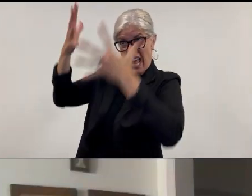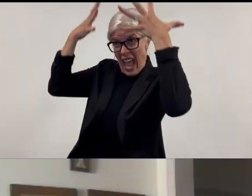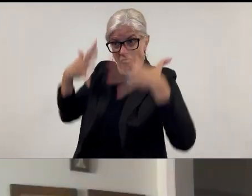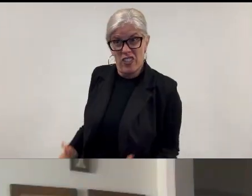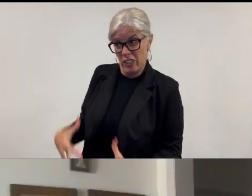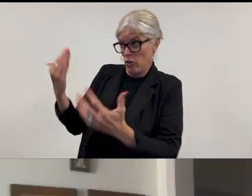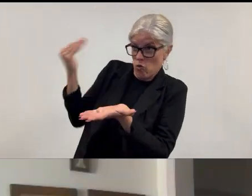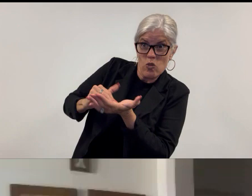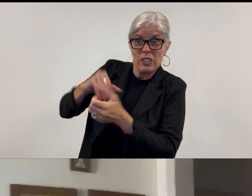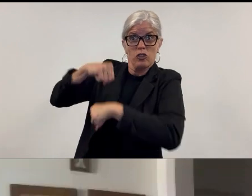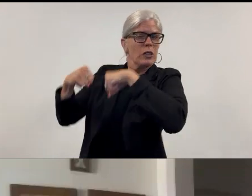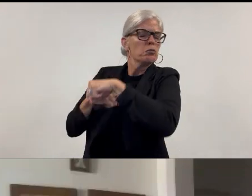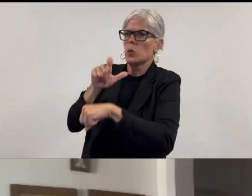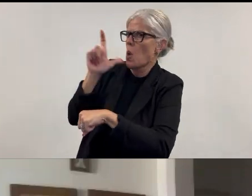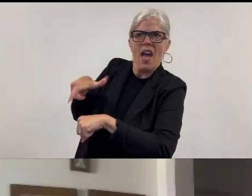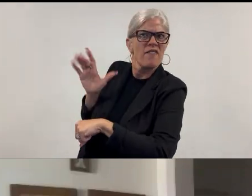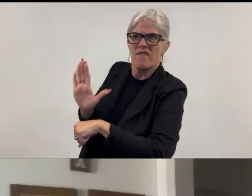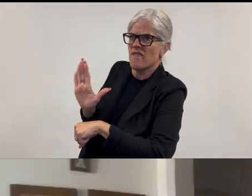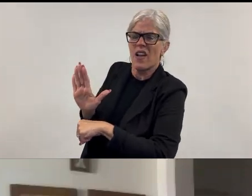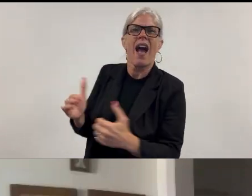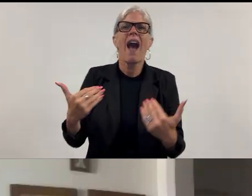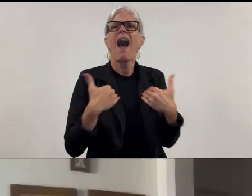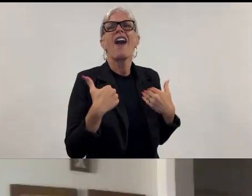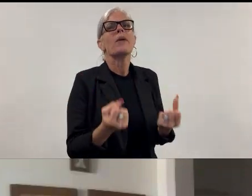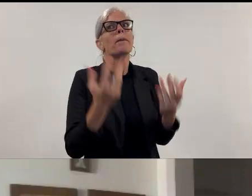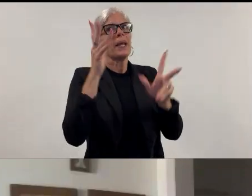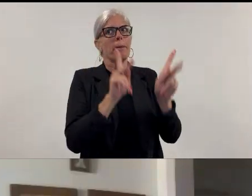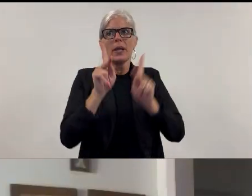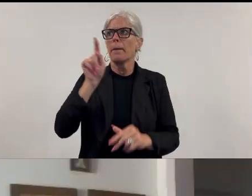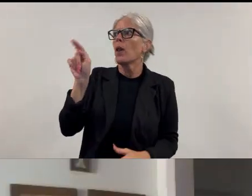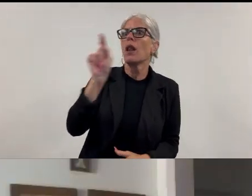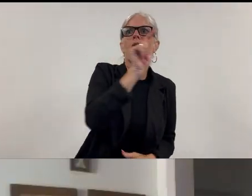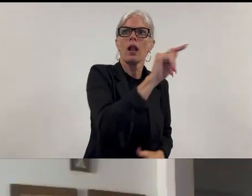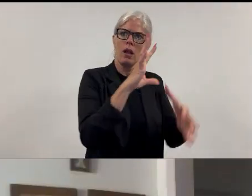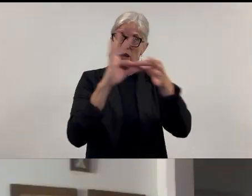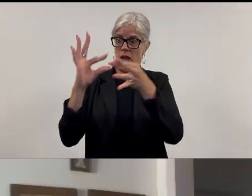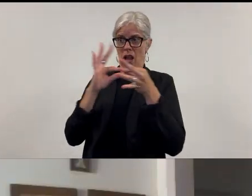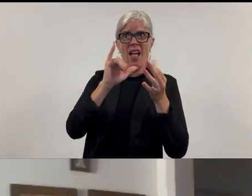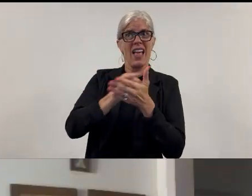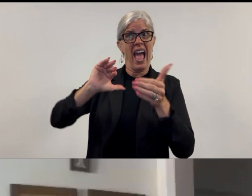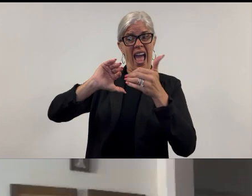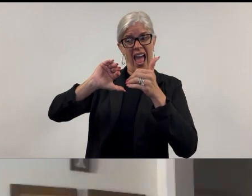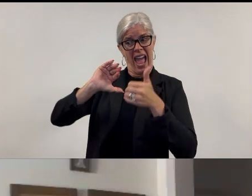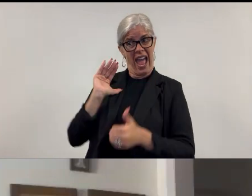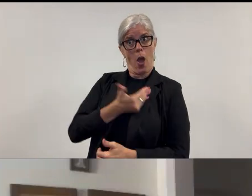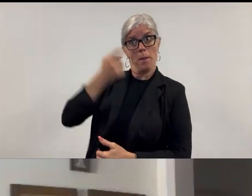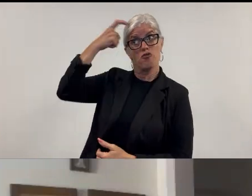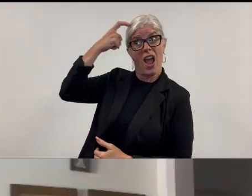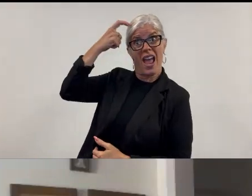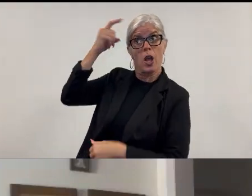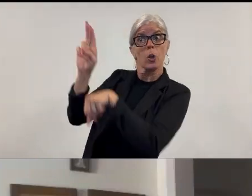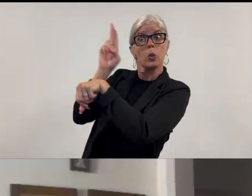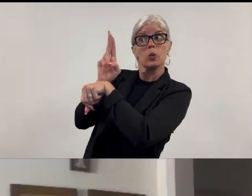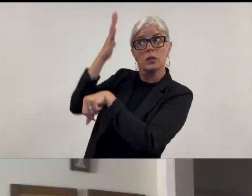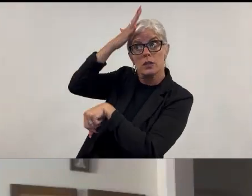so many statements of how much of our brain we use daily. And I can tell you that I vary in between 0